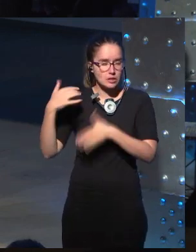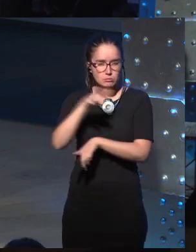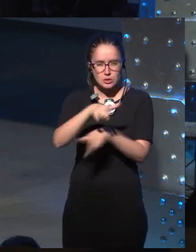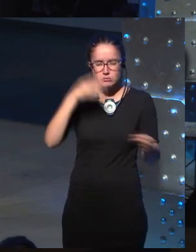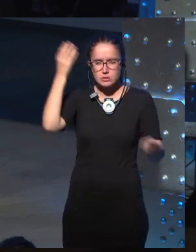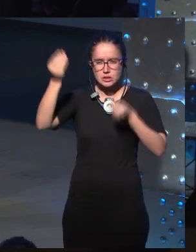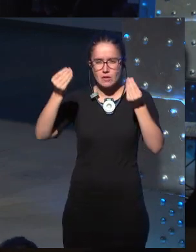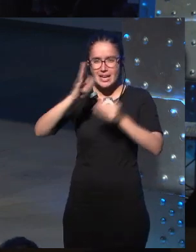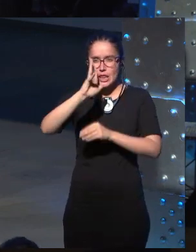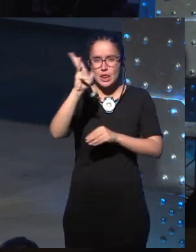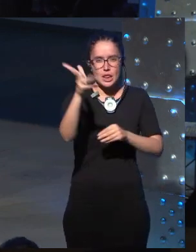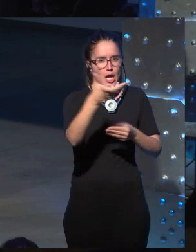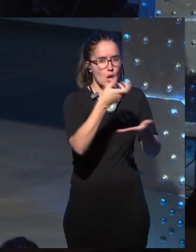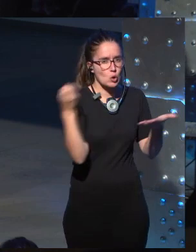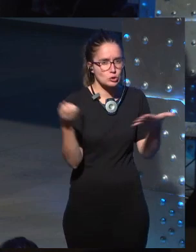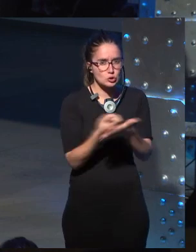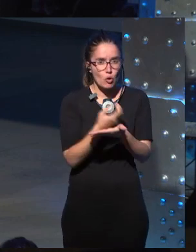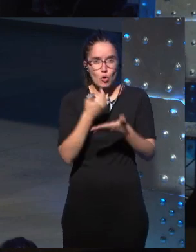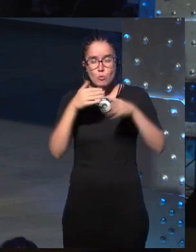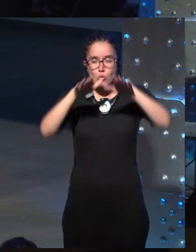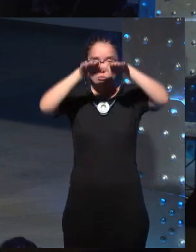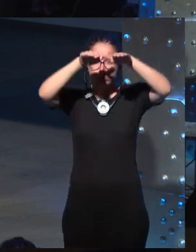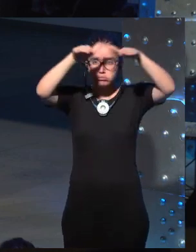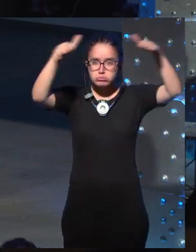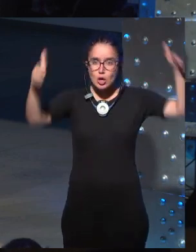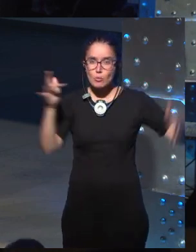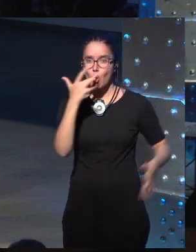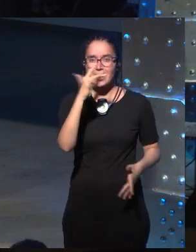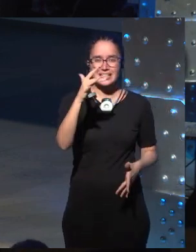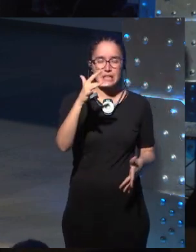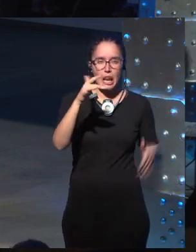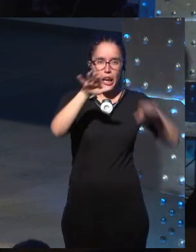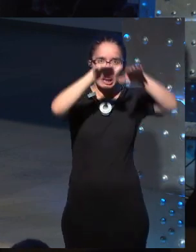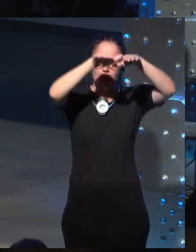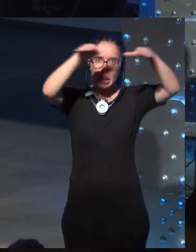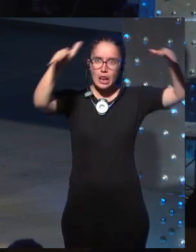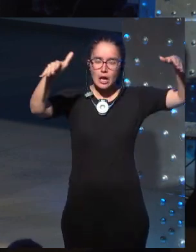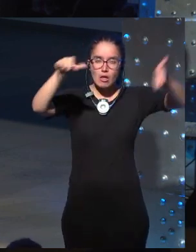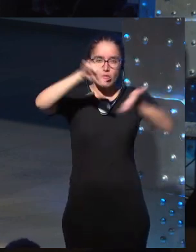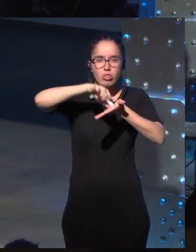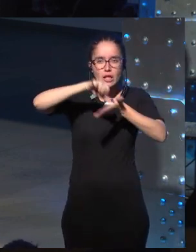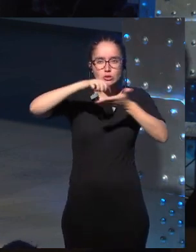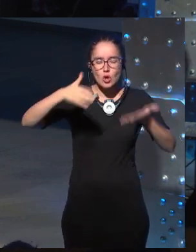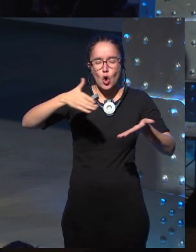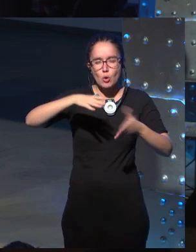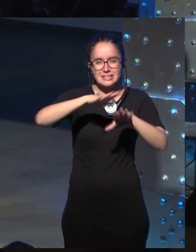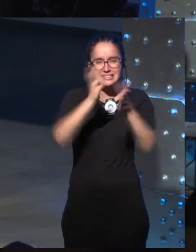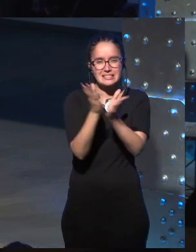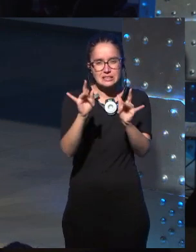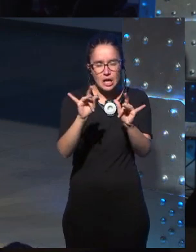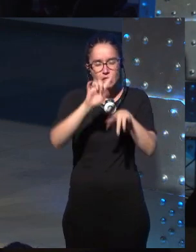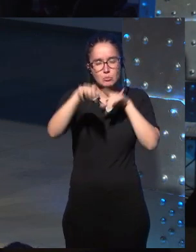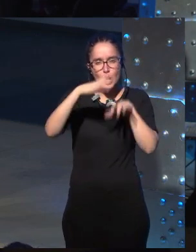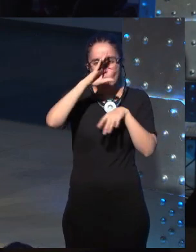of crystal spheres centered on the Earth. The first sphere was the Earth, then there was the moon, then